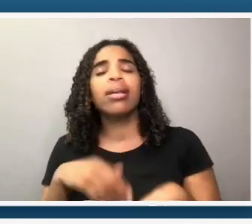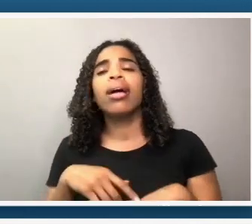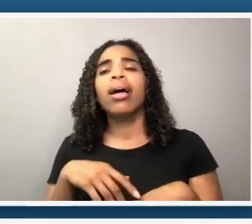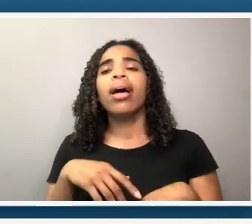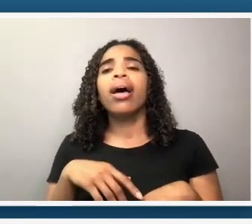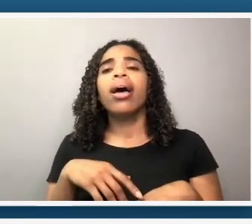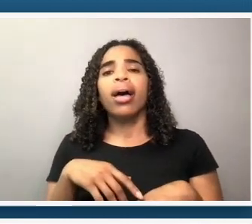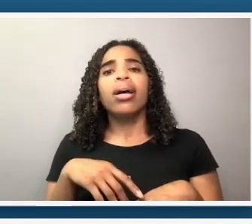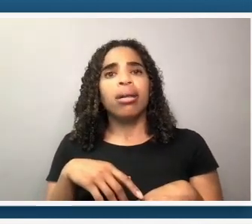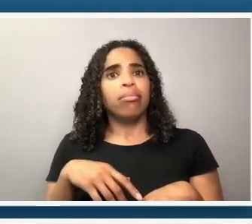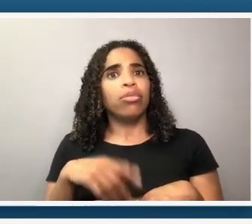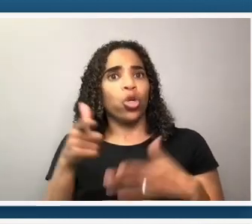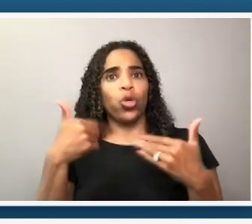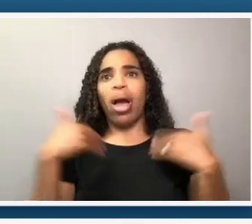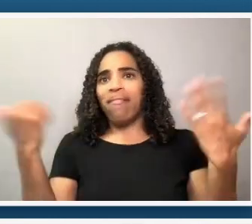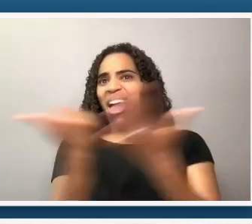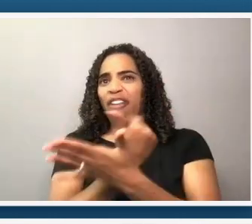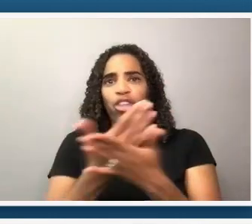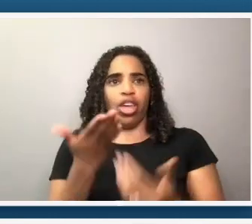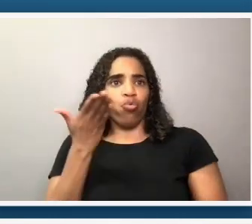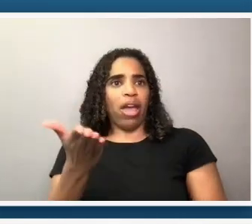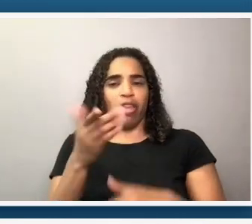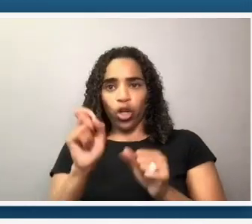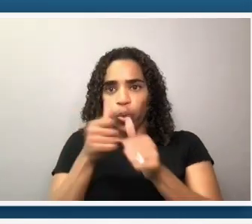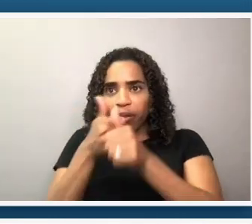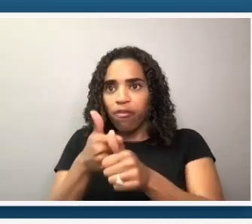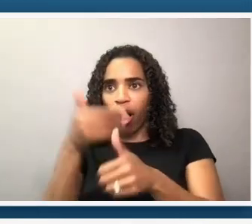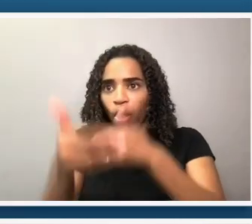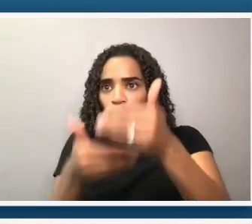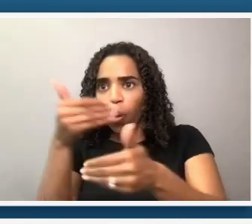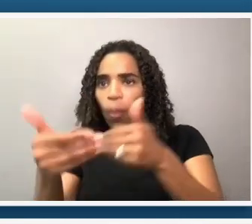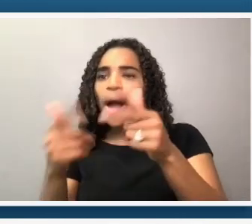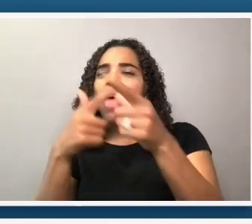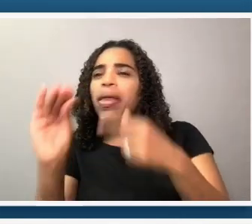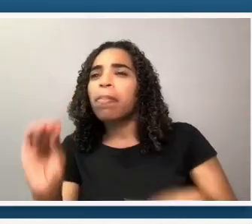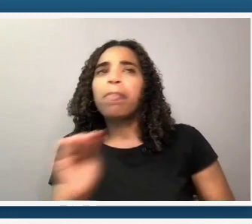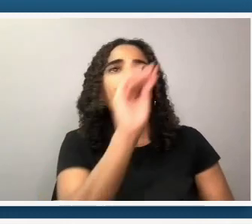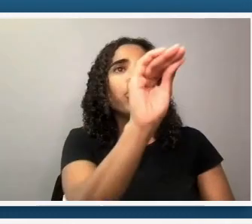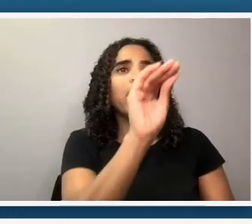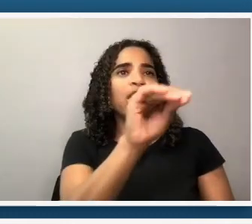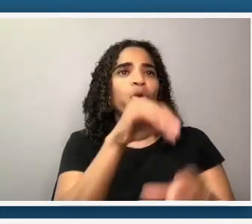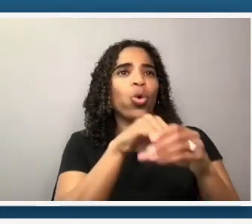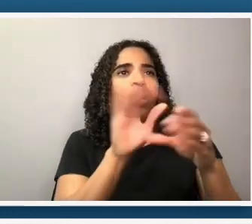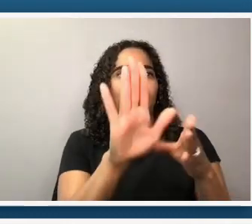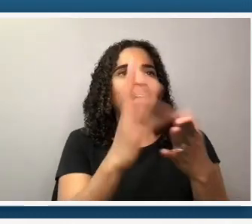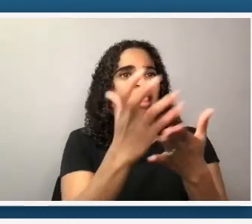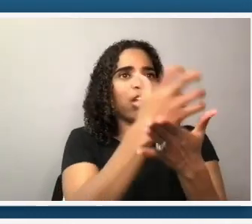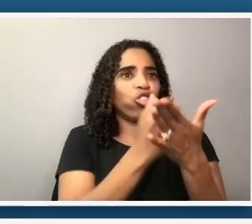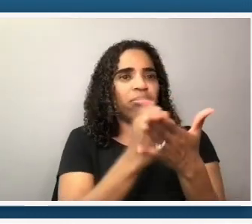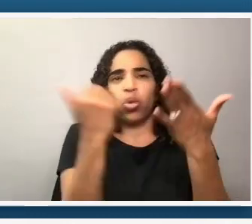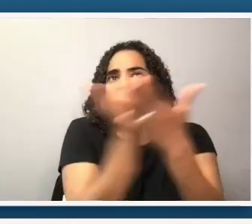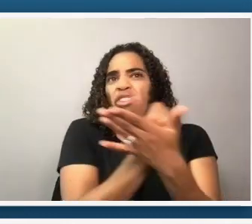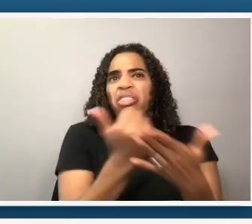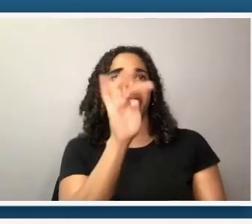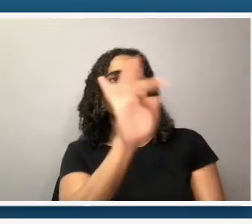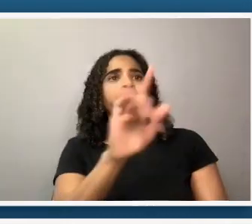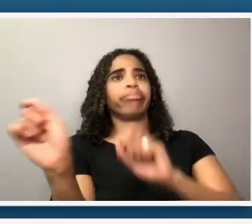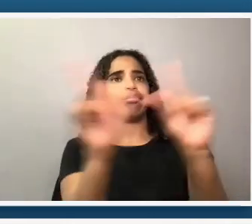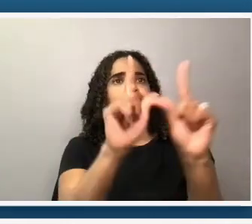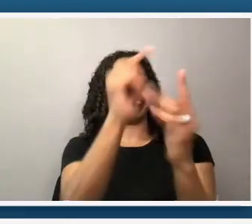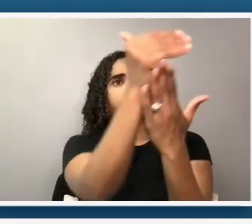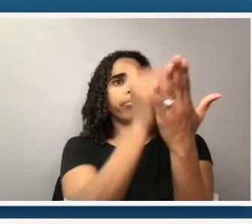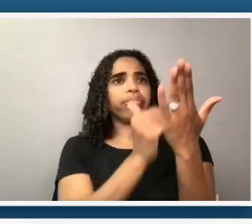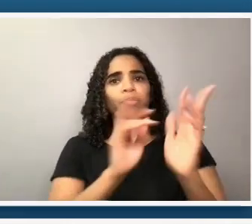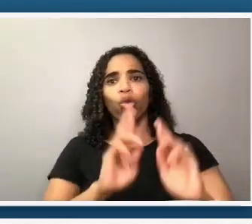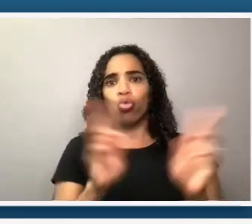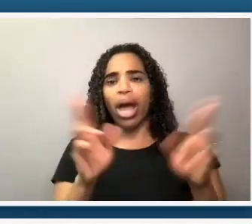so you have all the steps right there and you can put it into your collection. So then everything is there in one place. And the final step that I do when